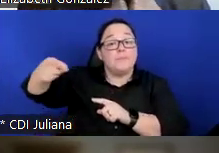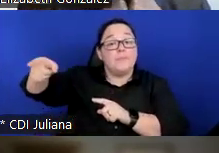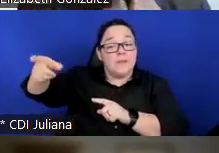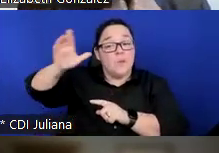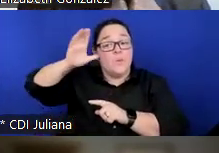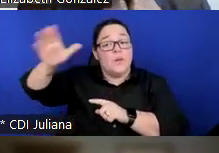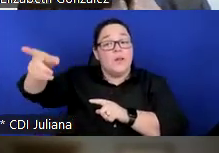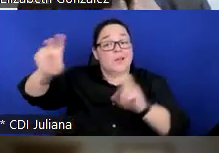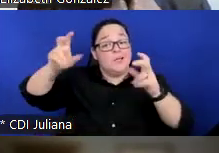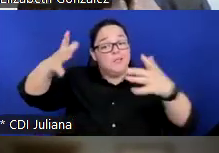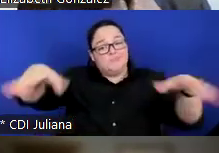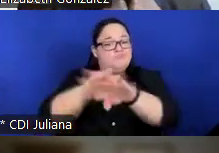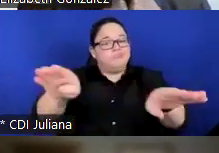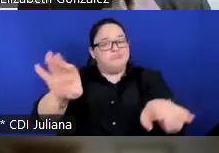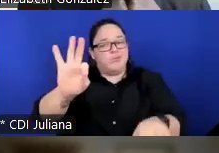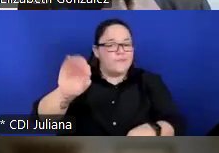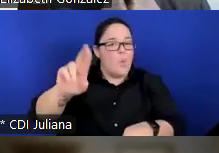home.